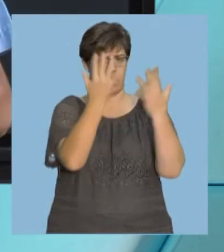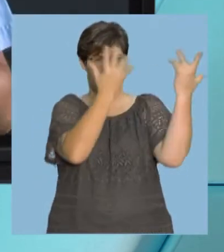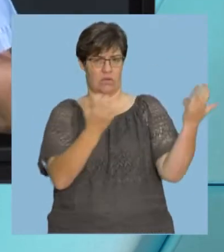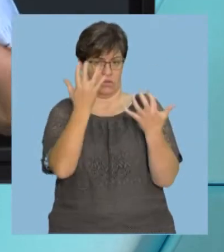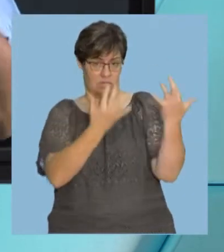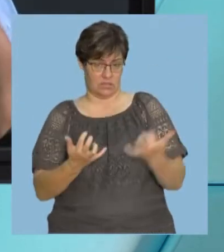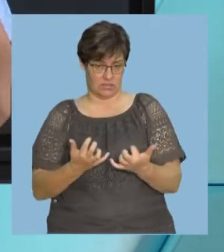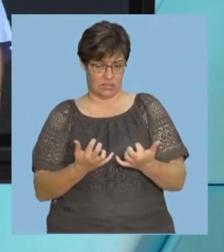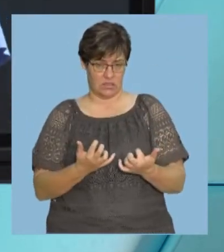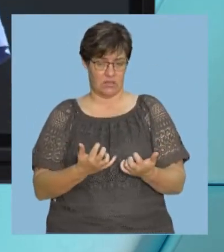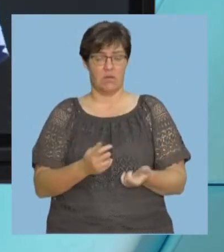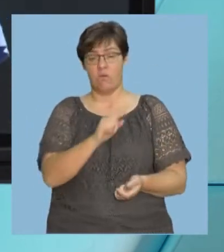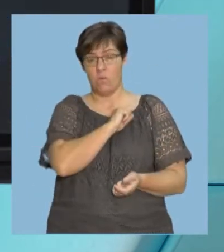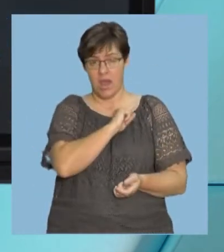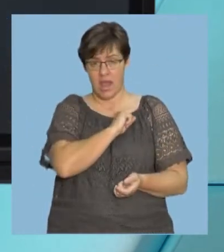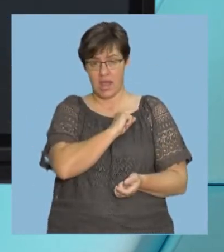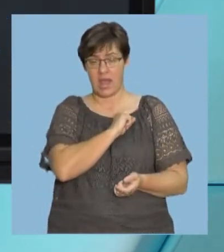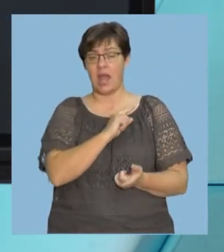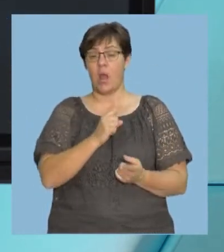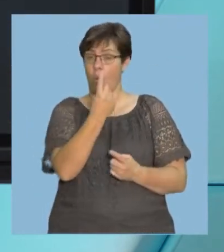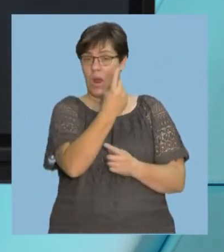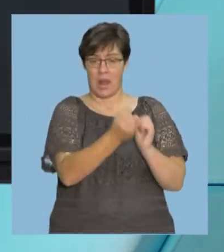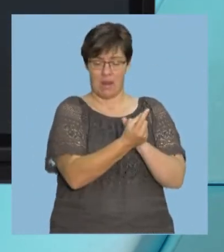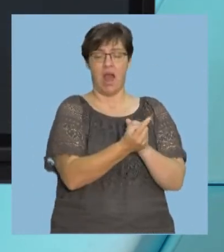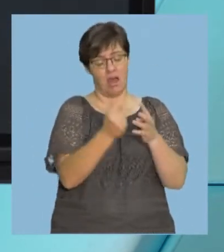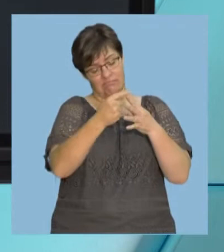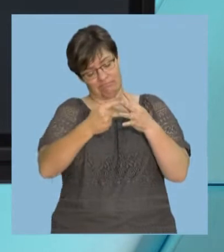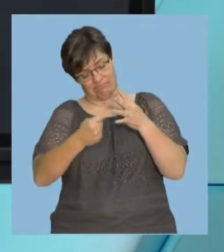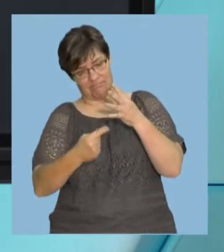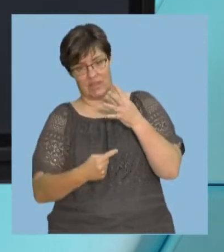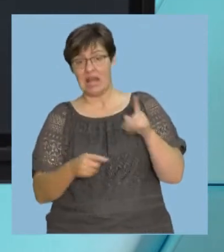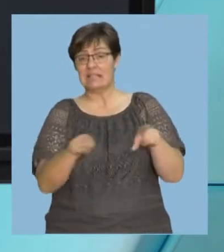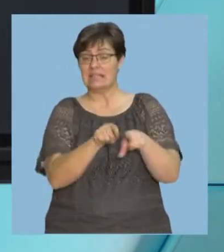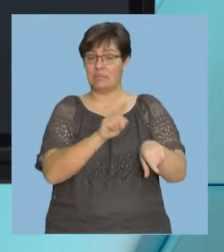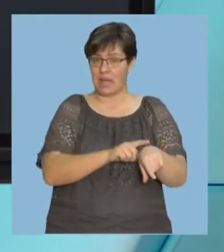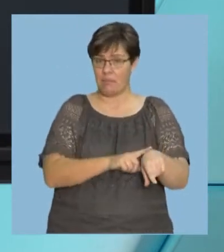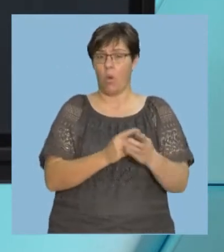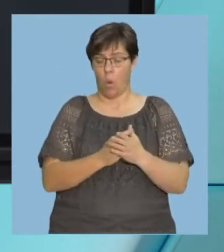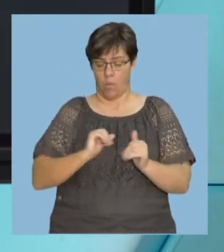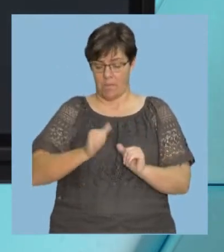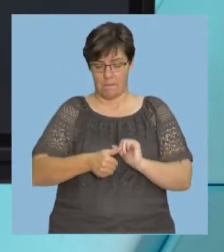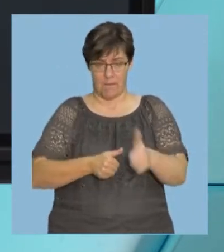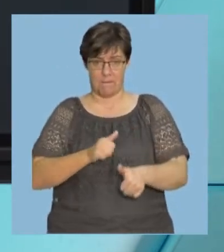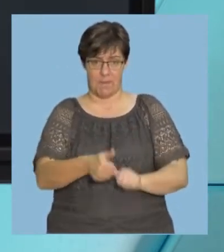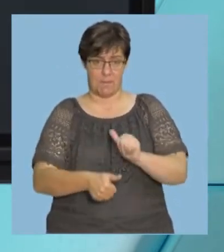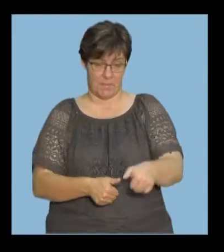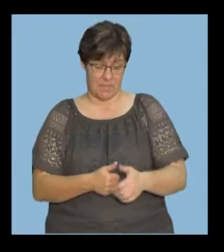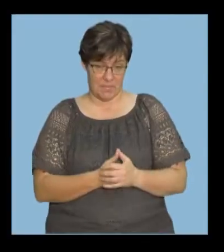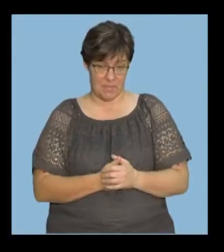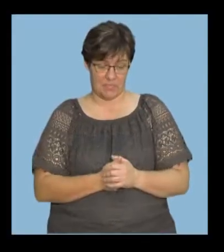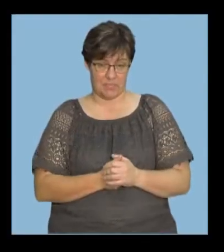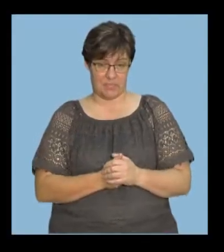probability when we have more than one event taking place, either at the same time or shortly after.